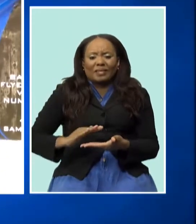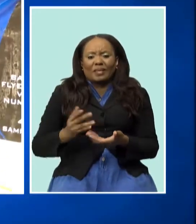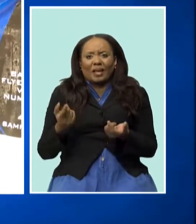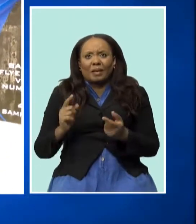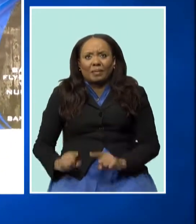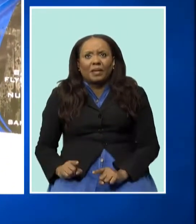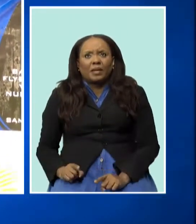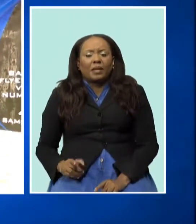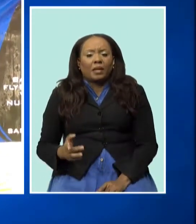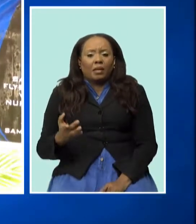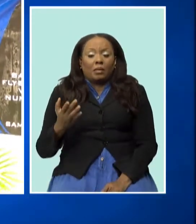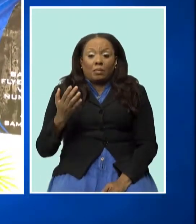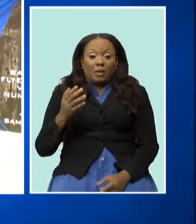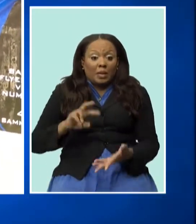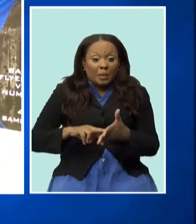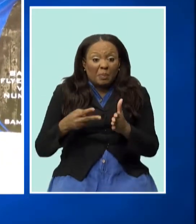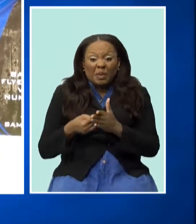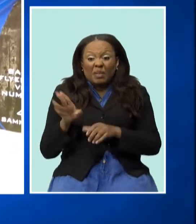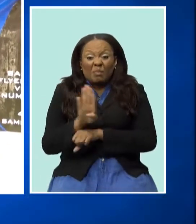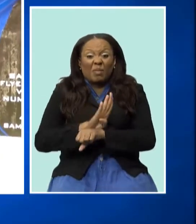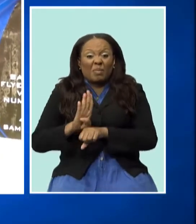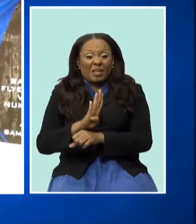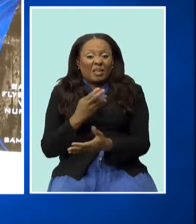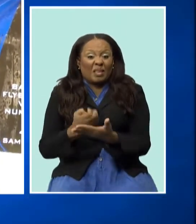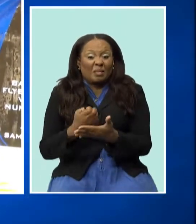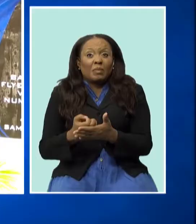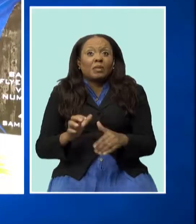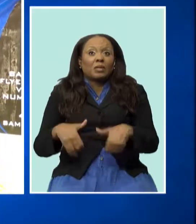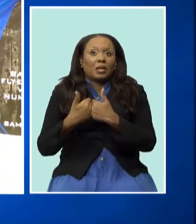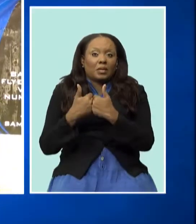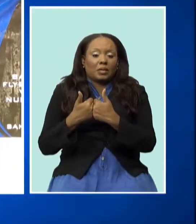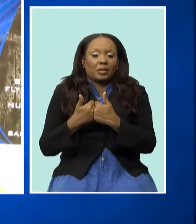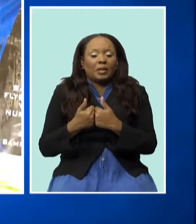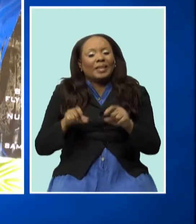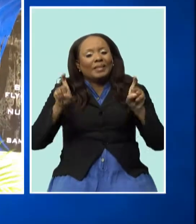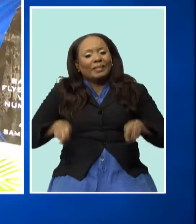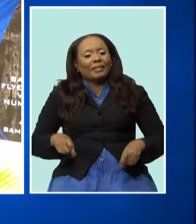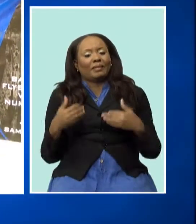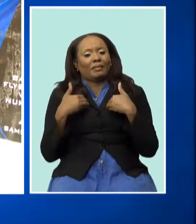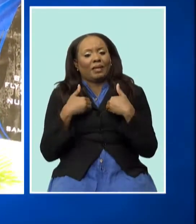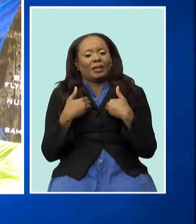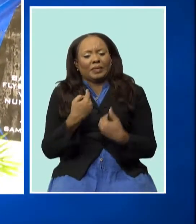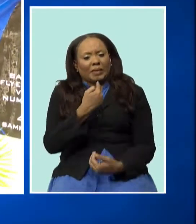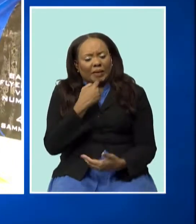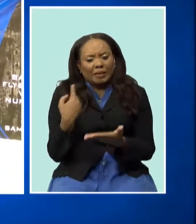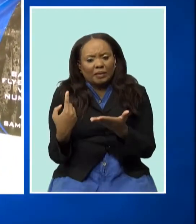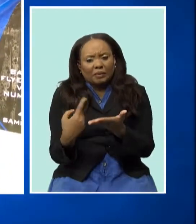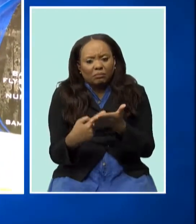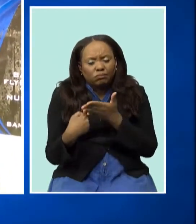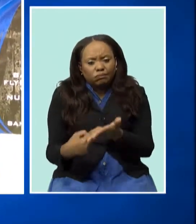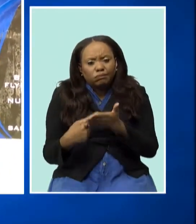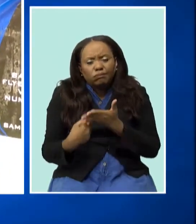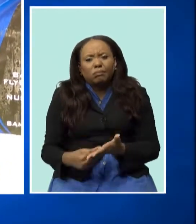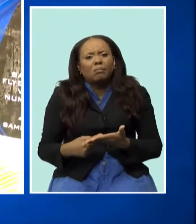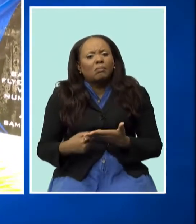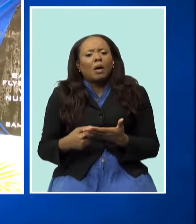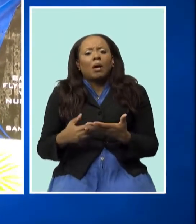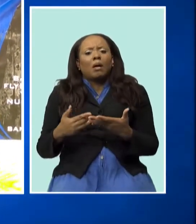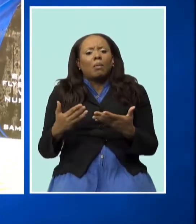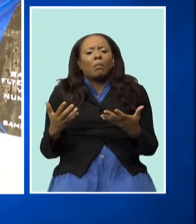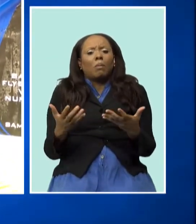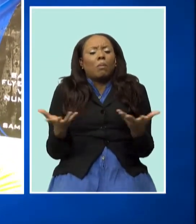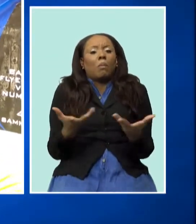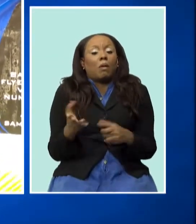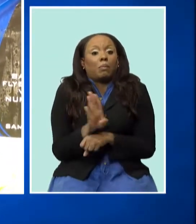going to have a challenge. And at some point we're going to have a serious conversation about how this country is going to be able to deal with that. Because at